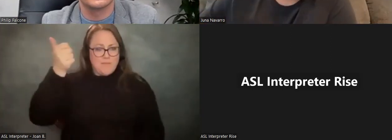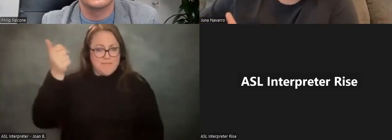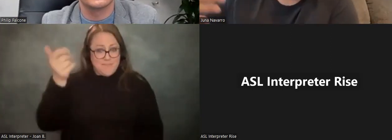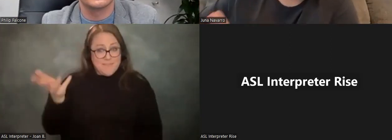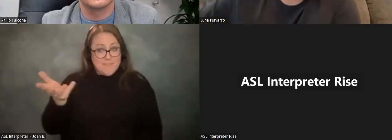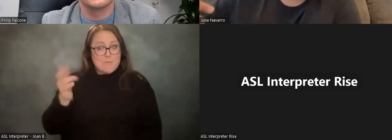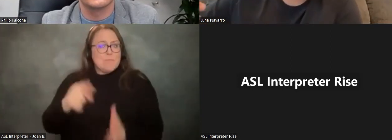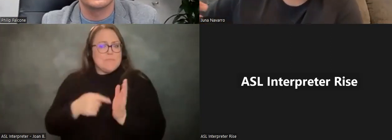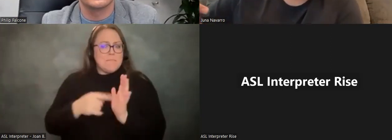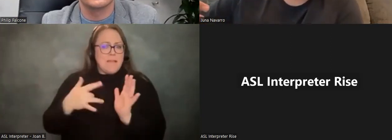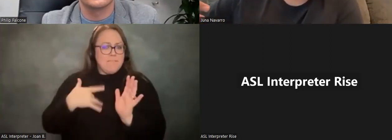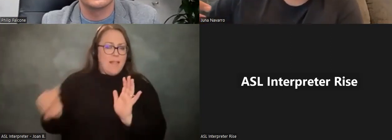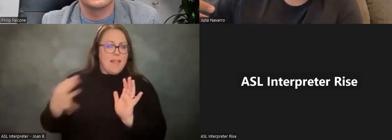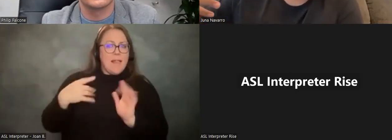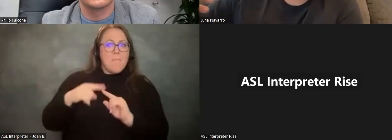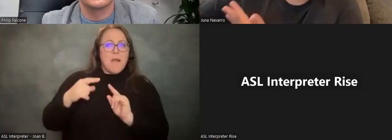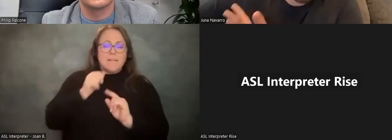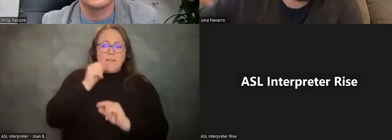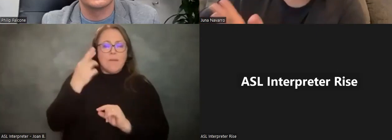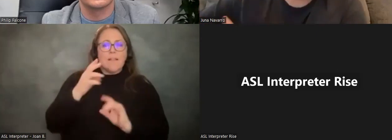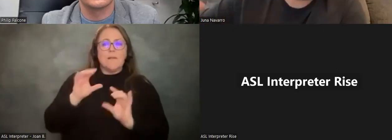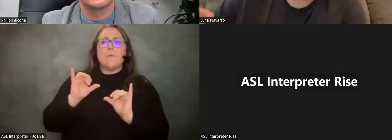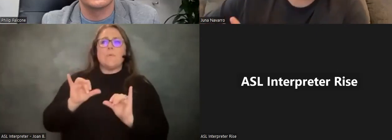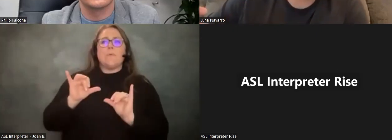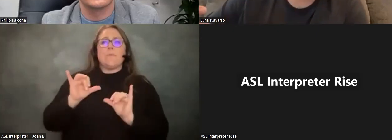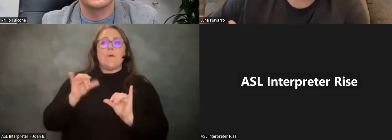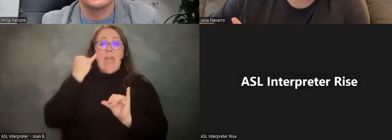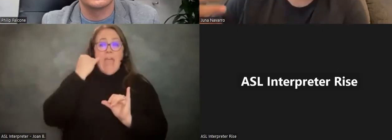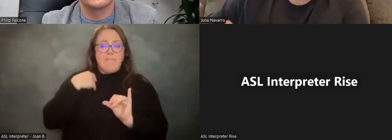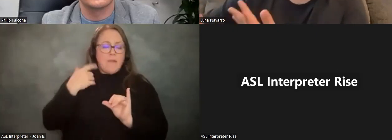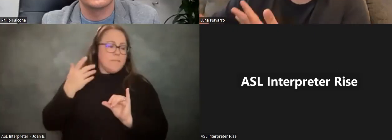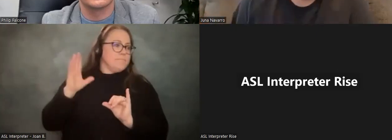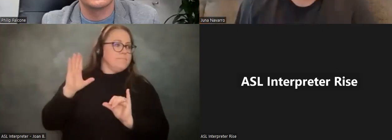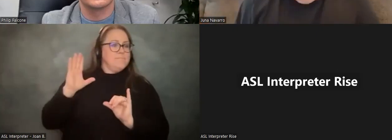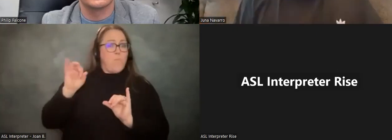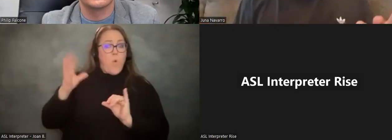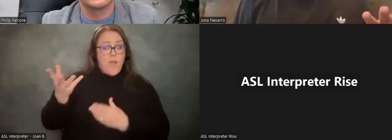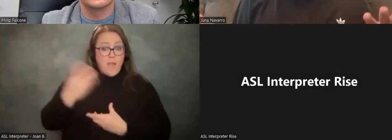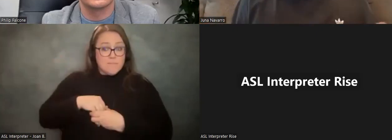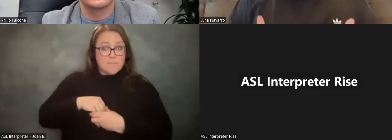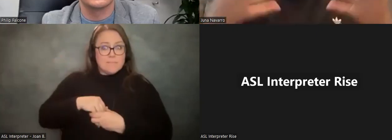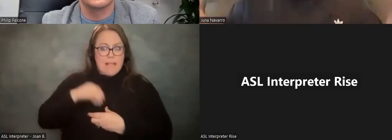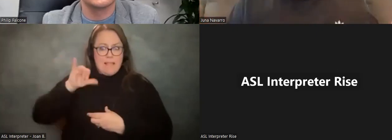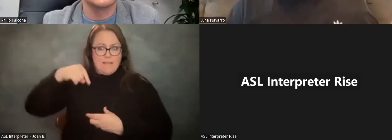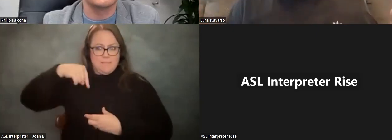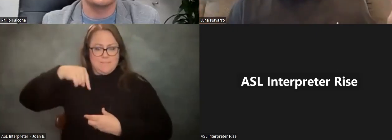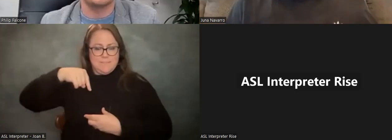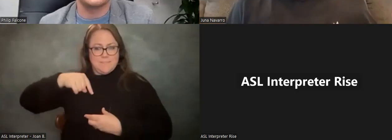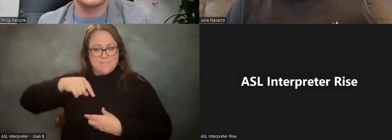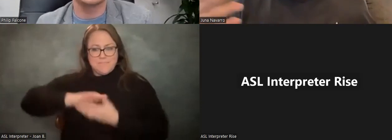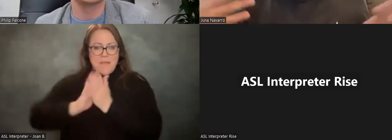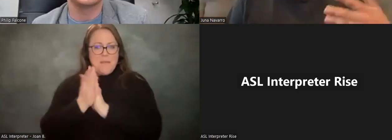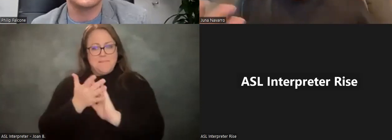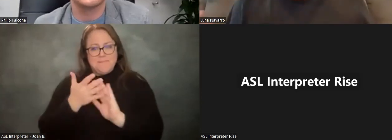get that feedback or that rejection, but we didn't know that taking that opinion and advice sometimes just produces a greater quality